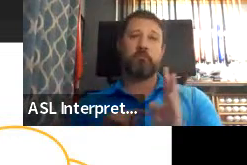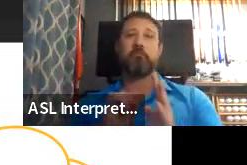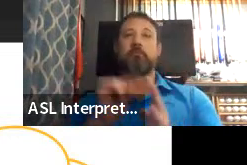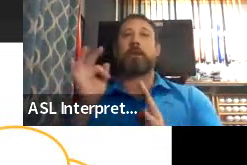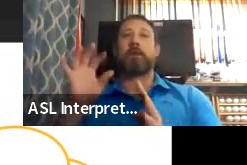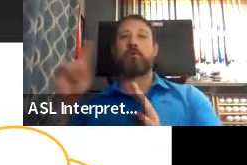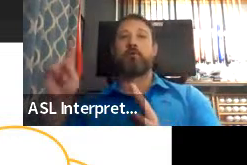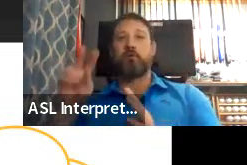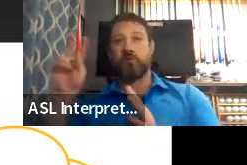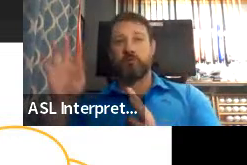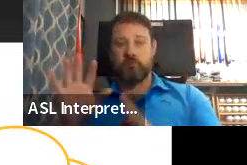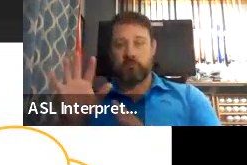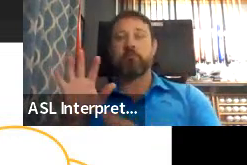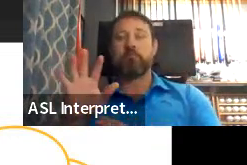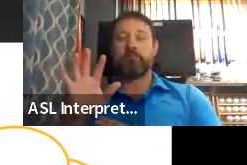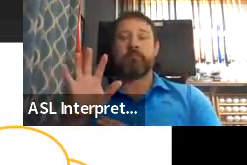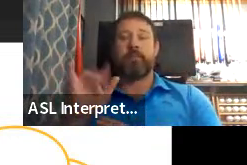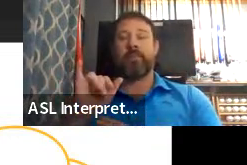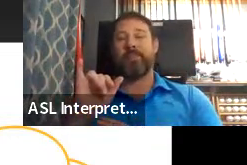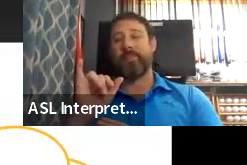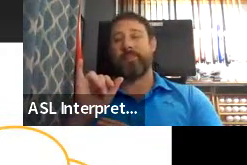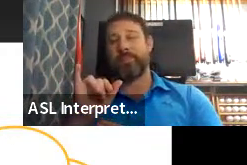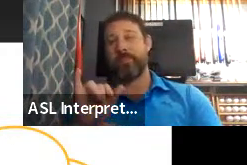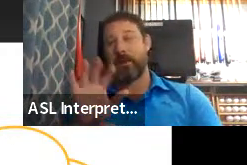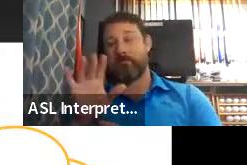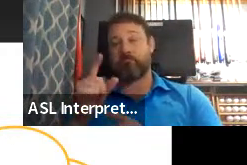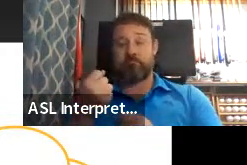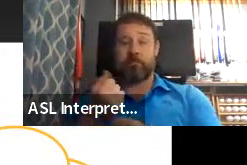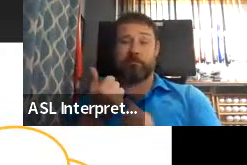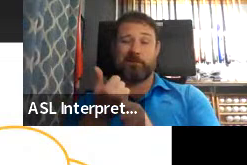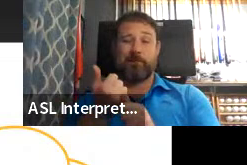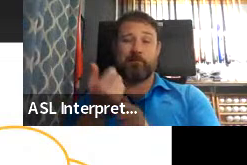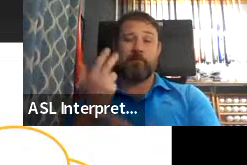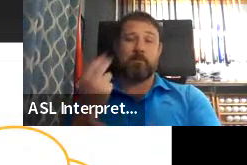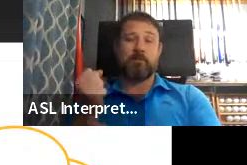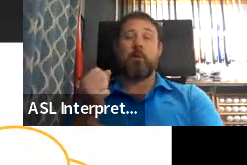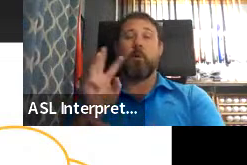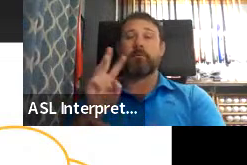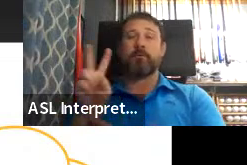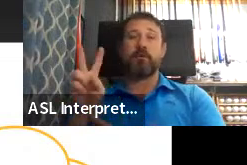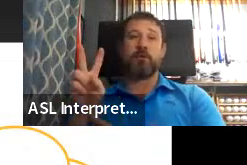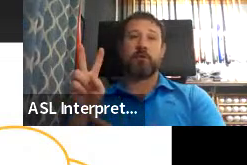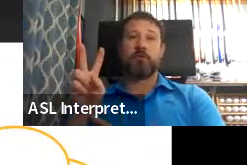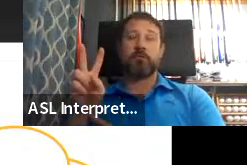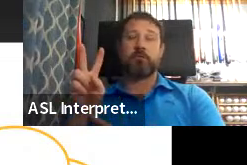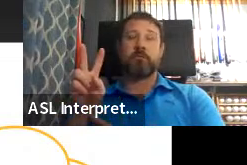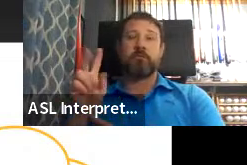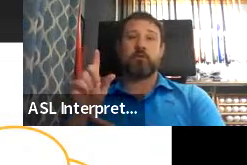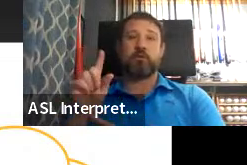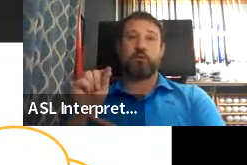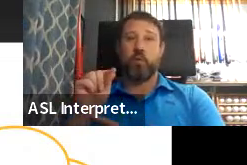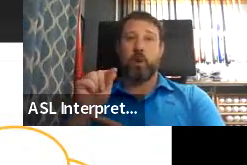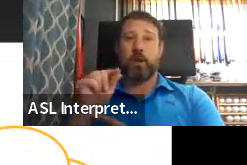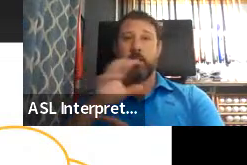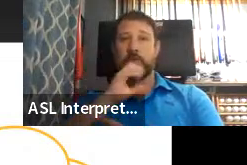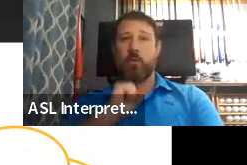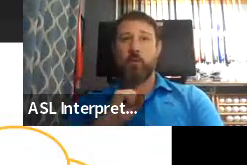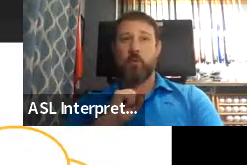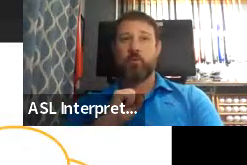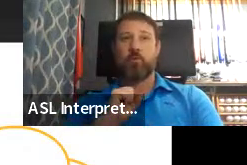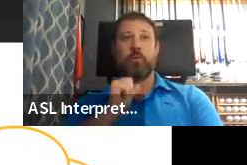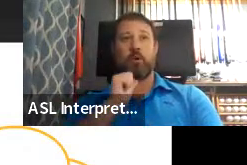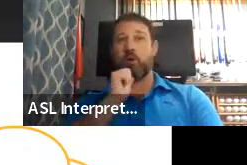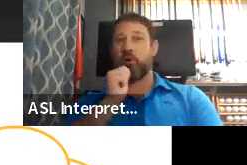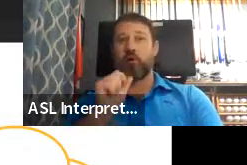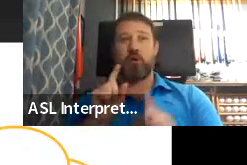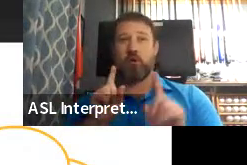States. He attended high school in West Virginia, where he grew up when he was 20 years old. He was not able to attend